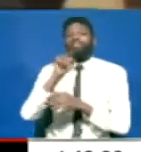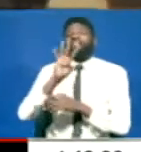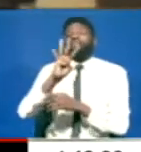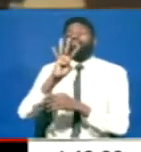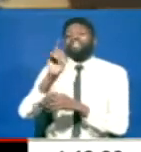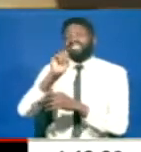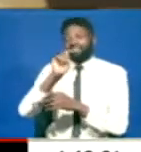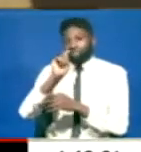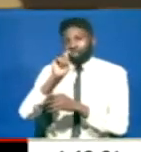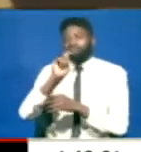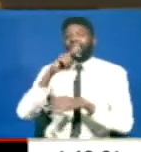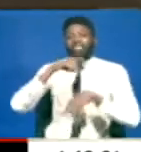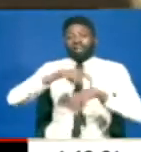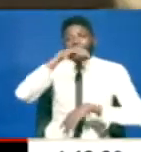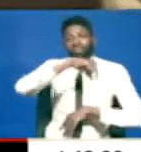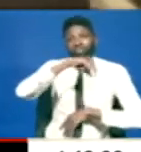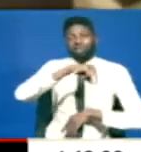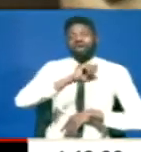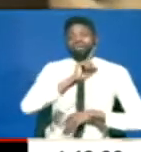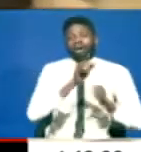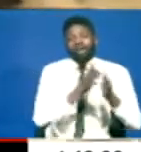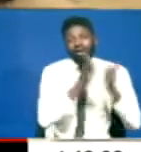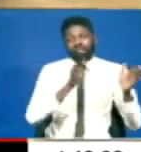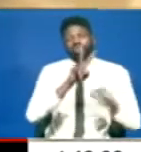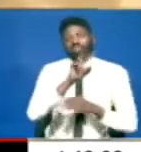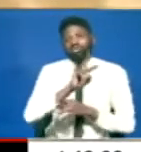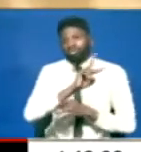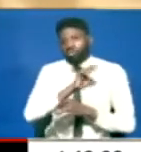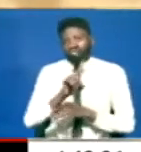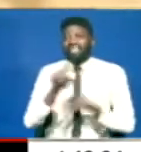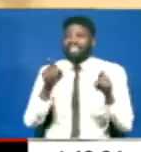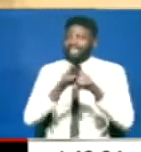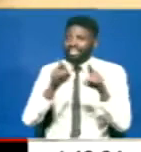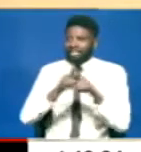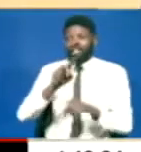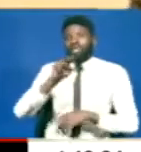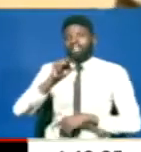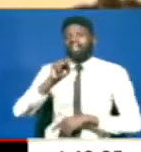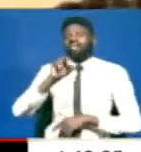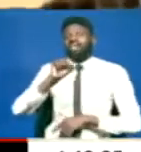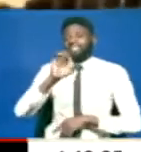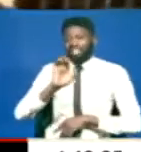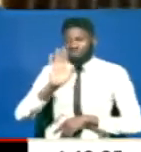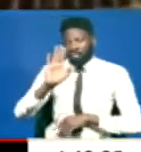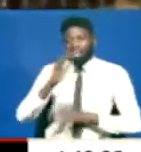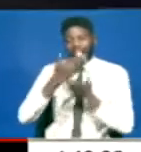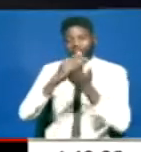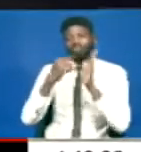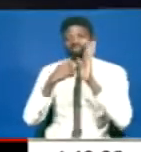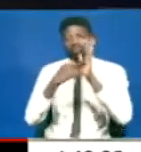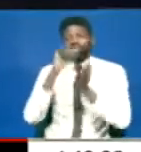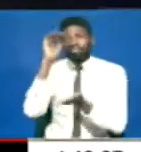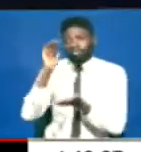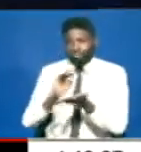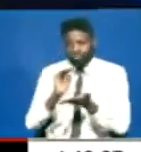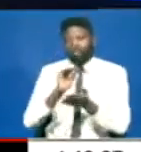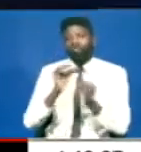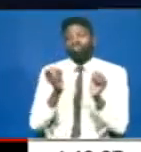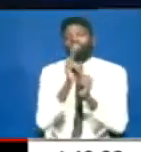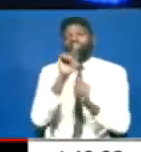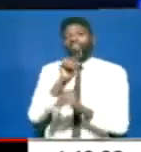in Q1 2022. C20 share and the NSE All Share indices decreased by 12.66%